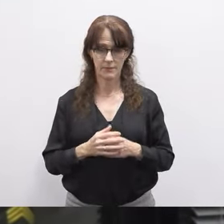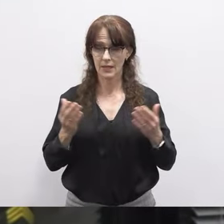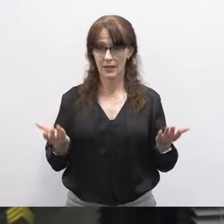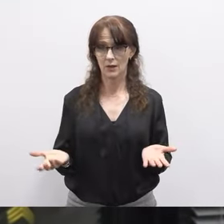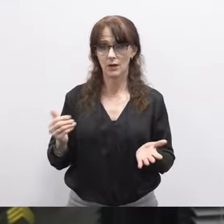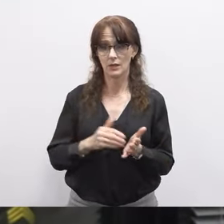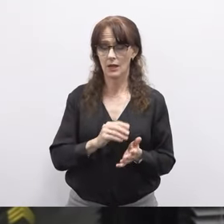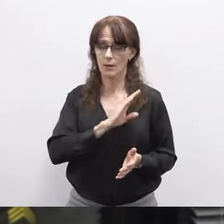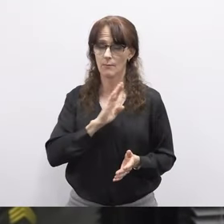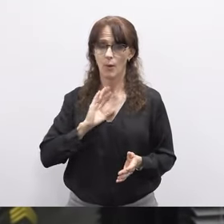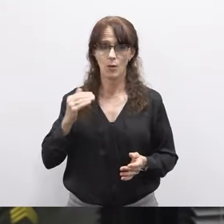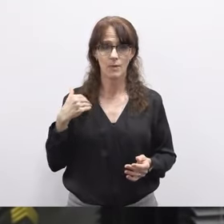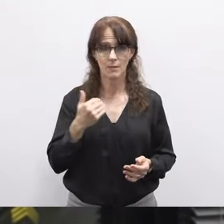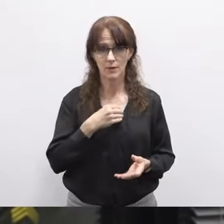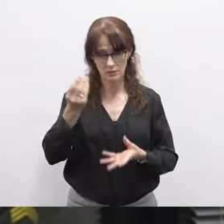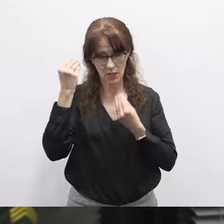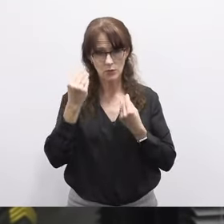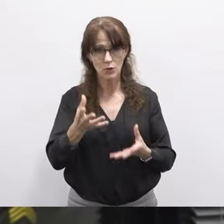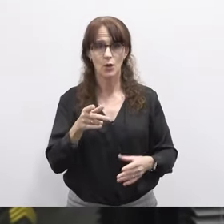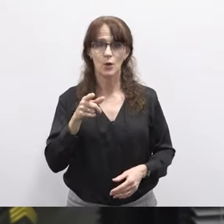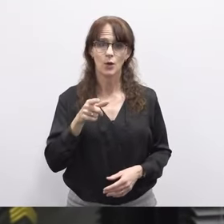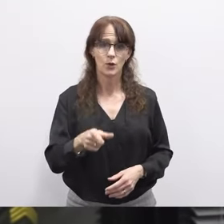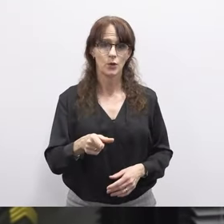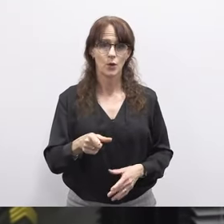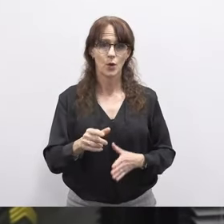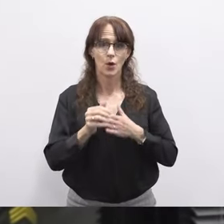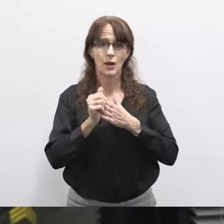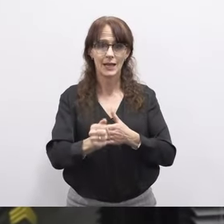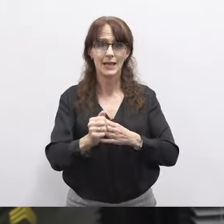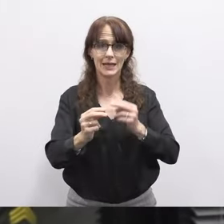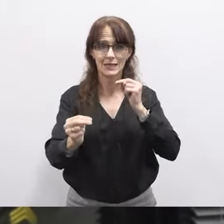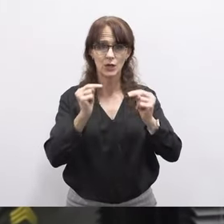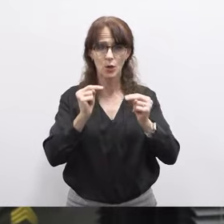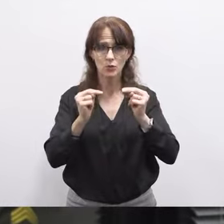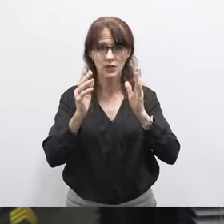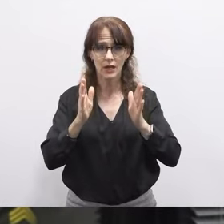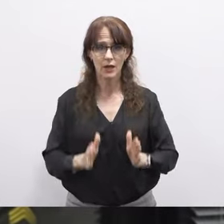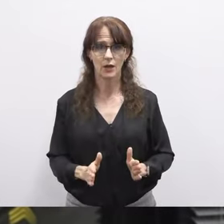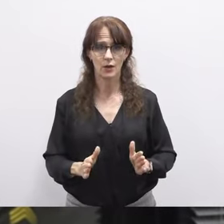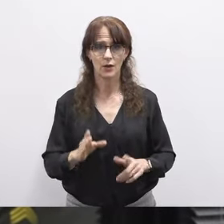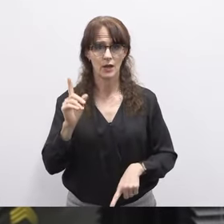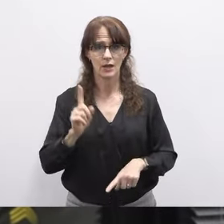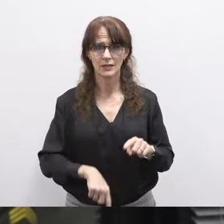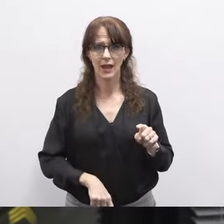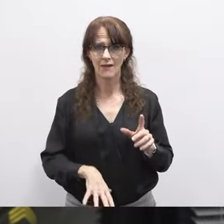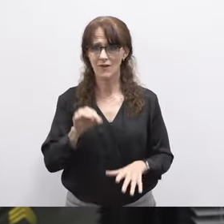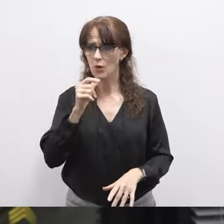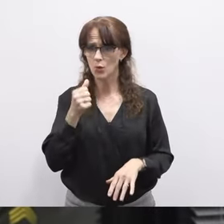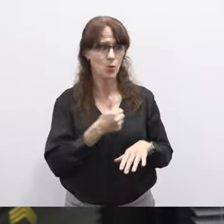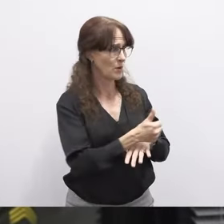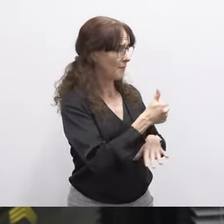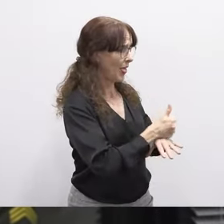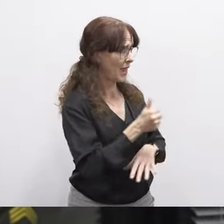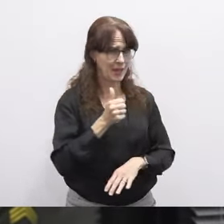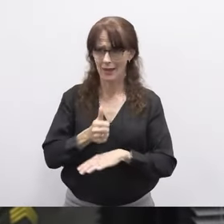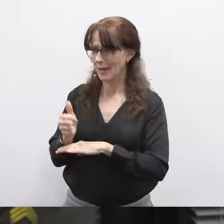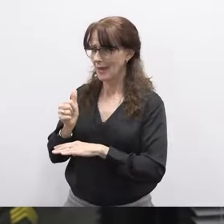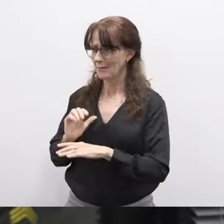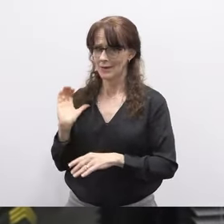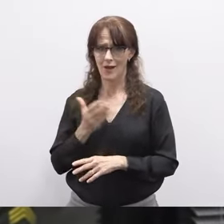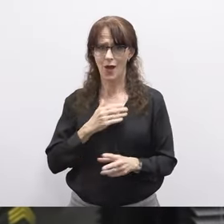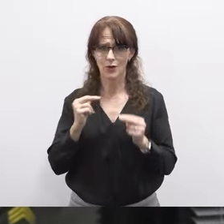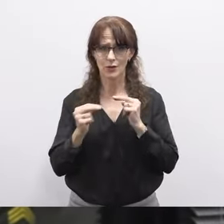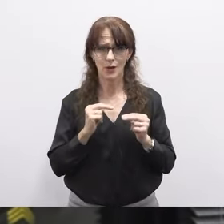board members, to let you know that your lead negotiator can't find who to blame anymore in our